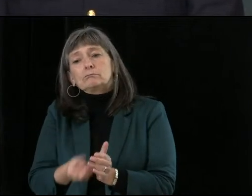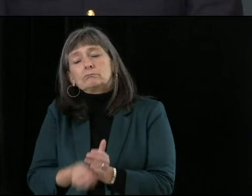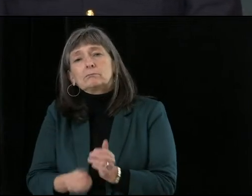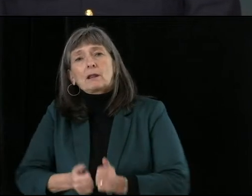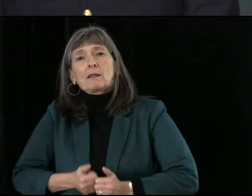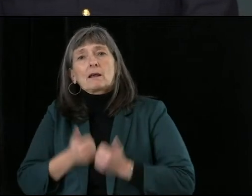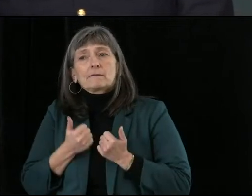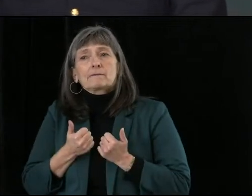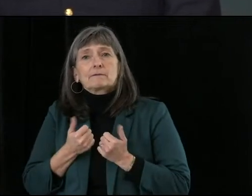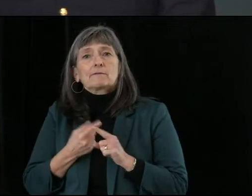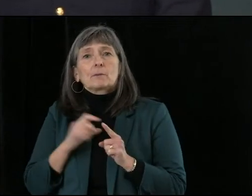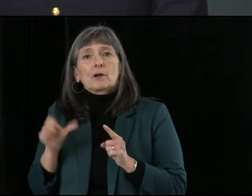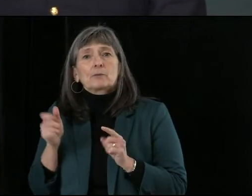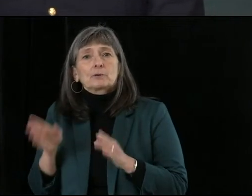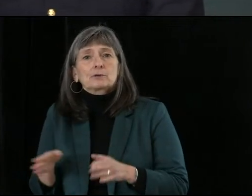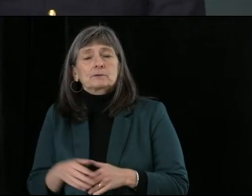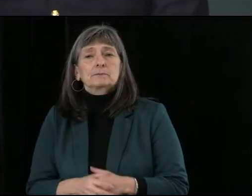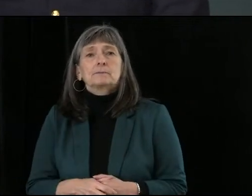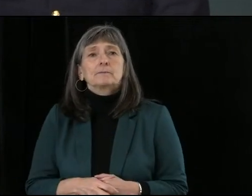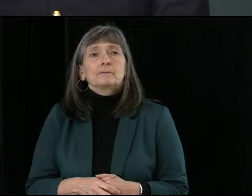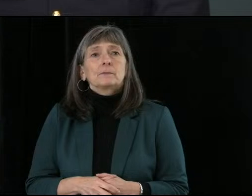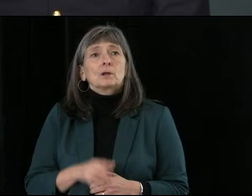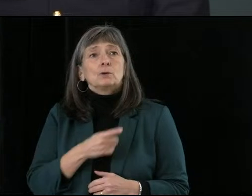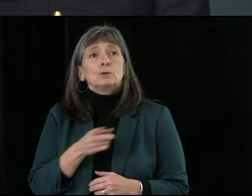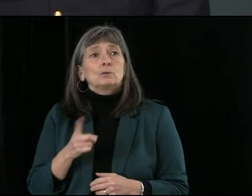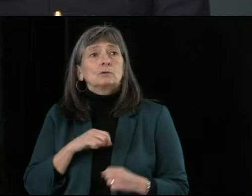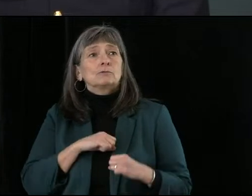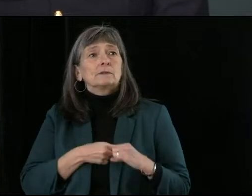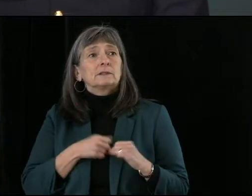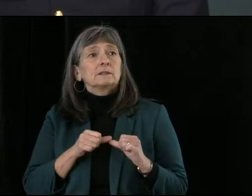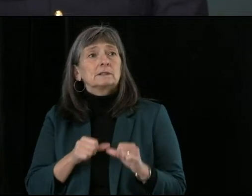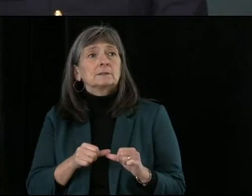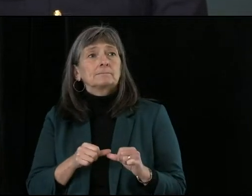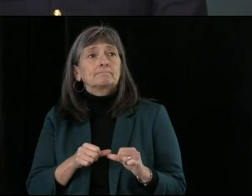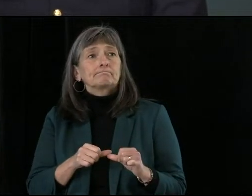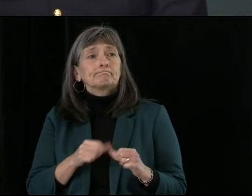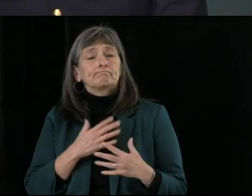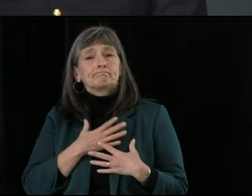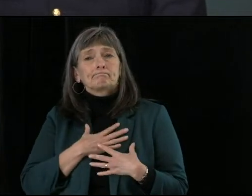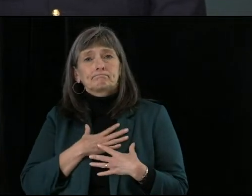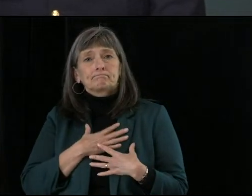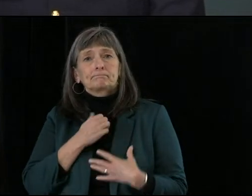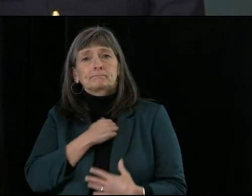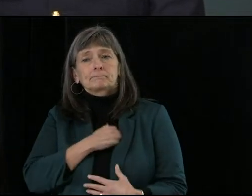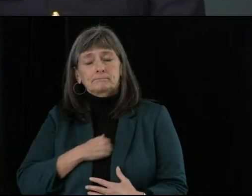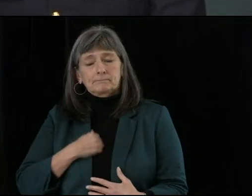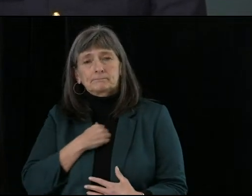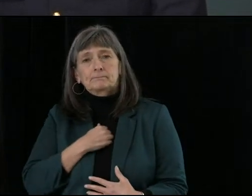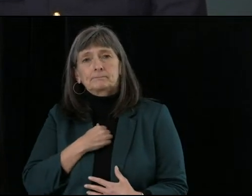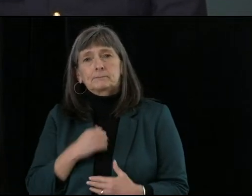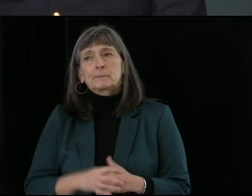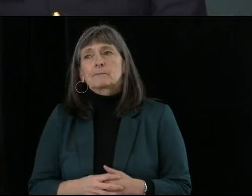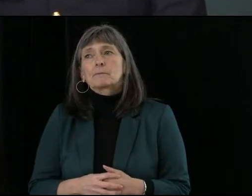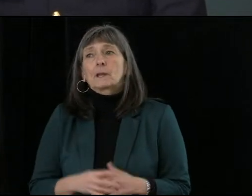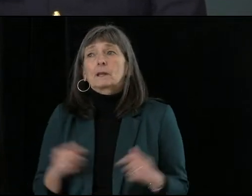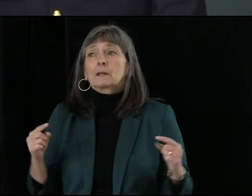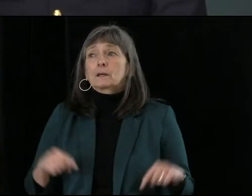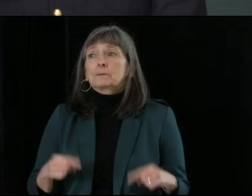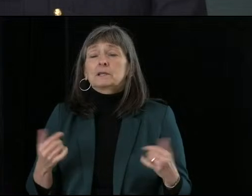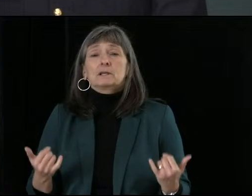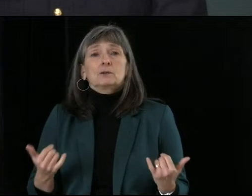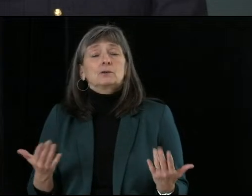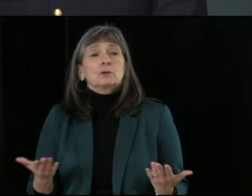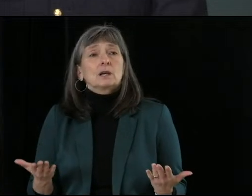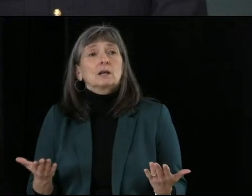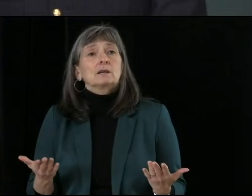who are grieving, I extend my sincerest condolences. By being here today, we